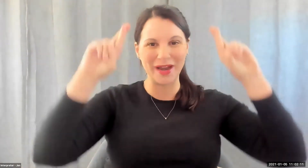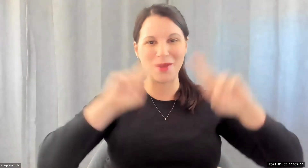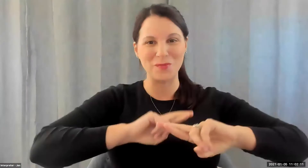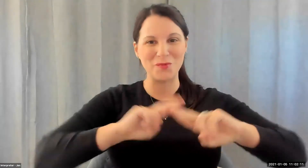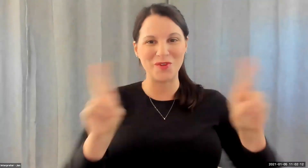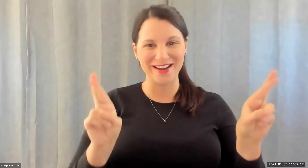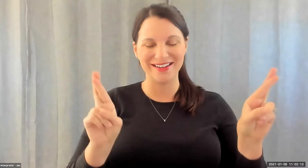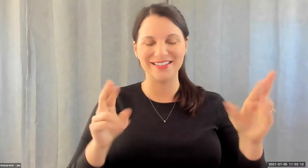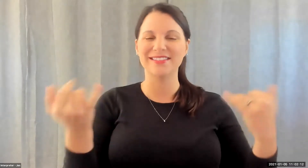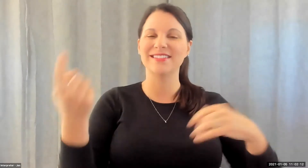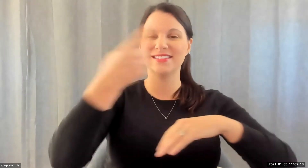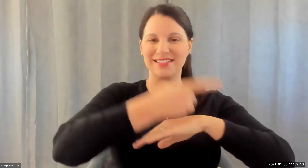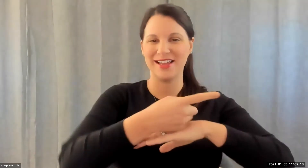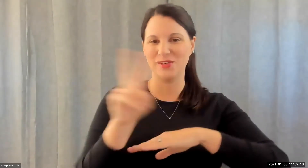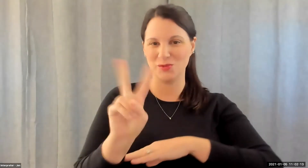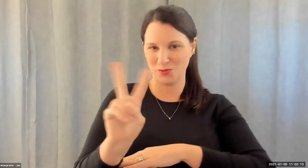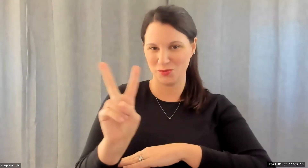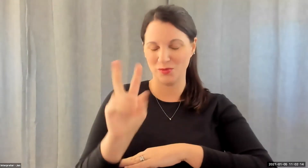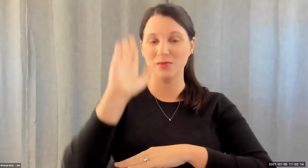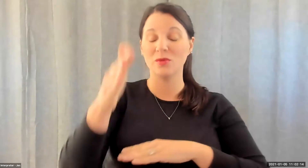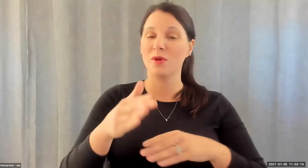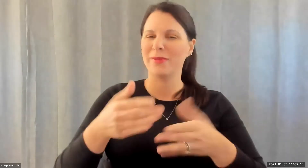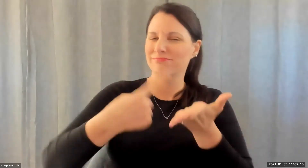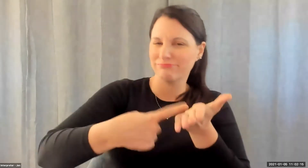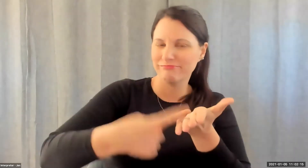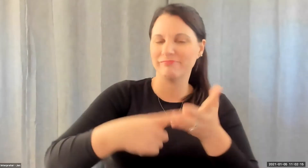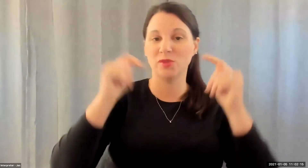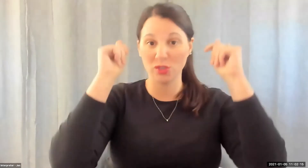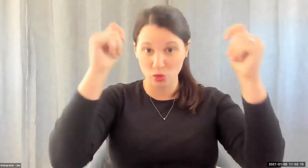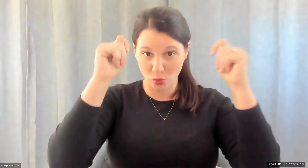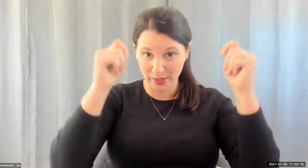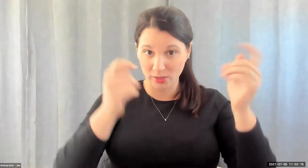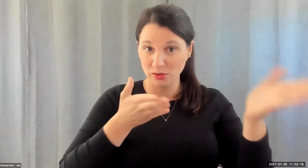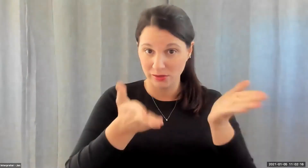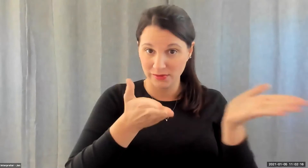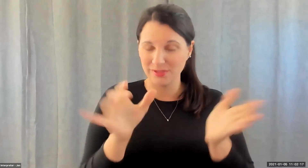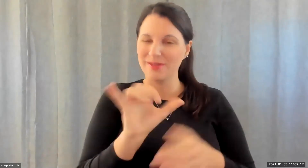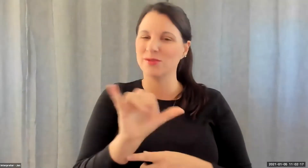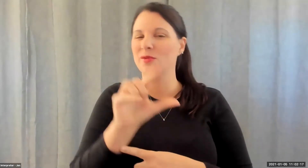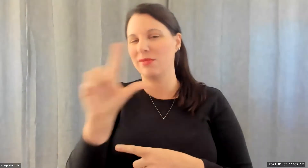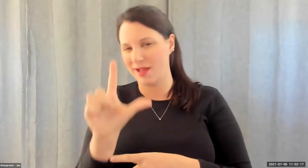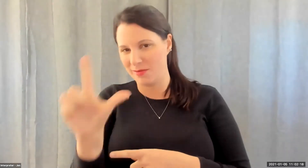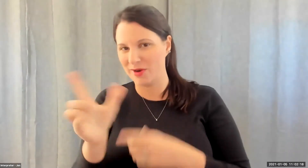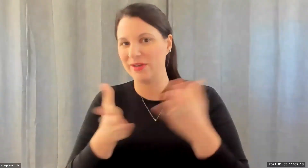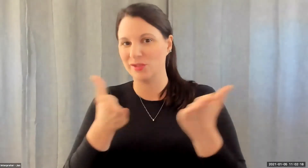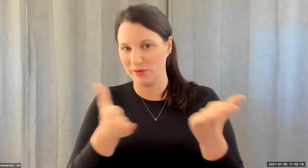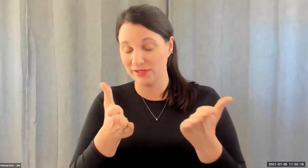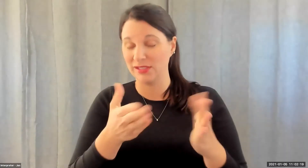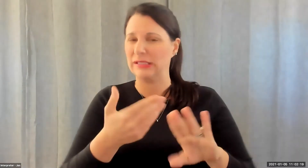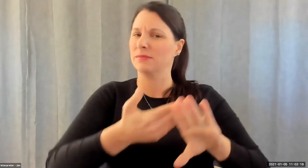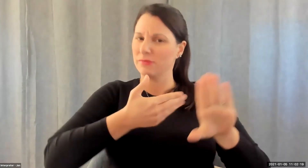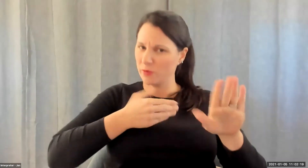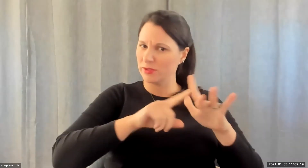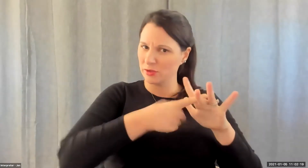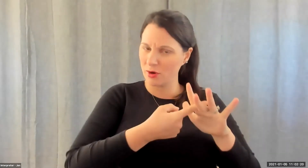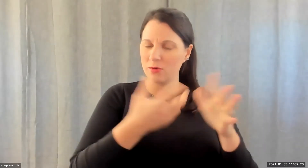two. We're going to be covering tutorial services and library services as well. But before we get into that, I just want to go over